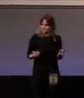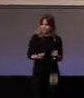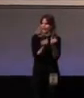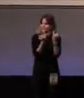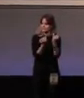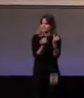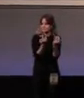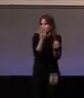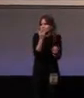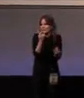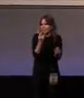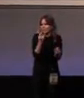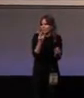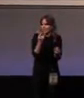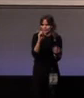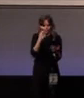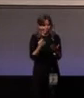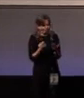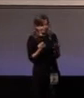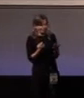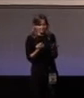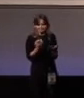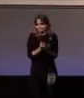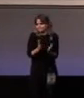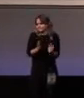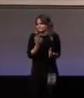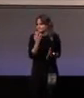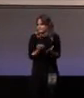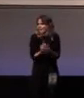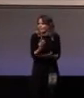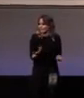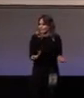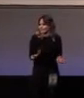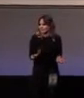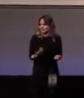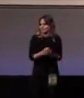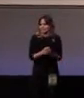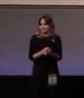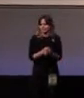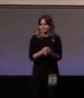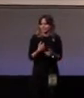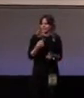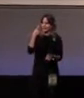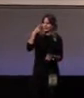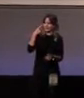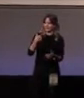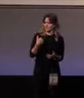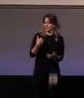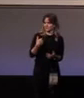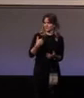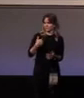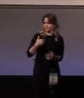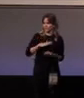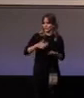be in mobilize operates on times waar hij doet vink is dat je dan willen dat niet